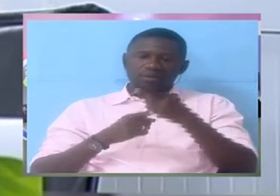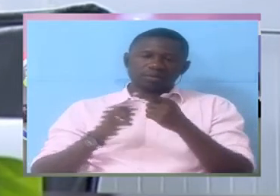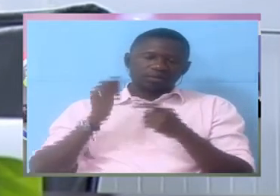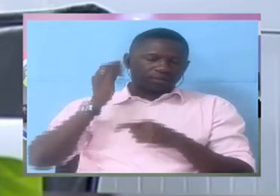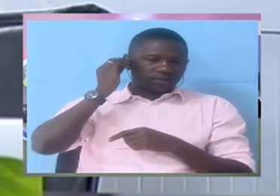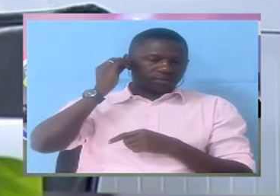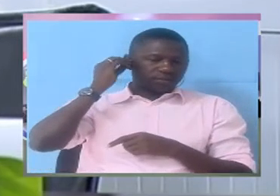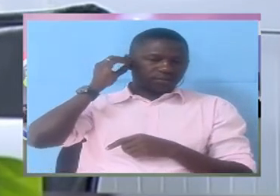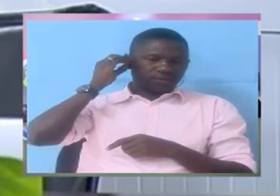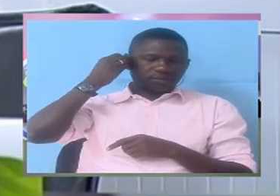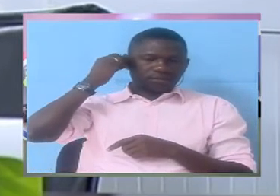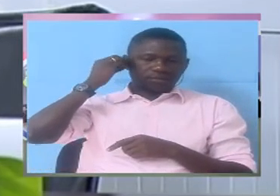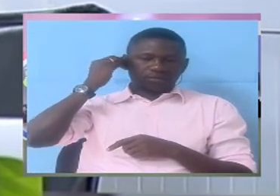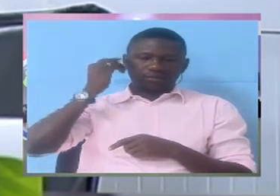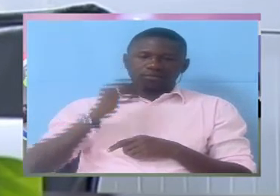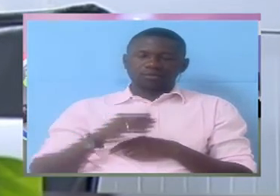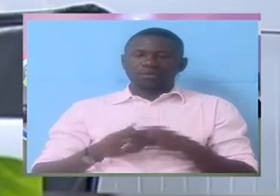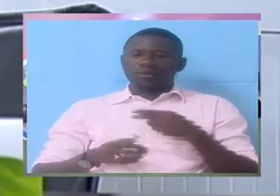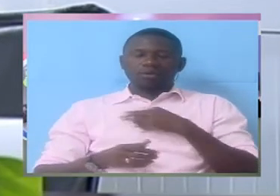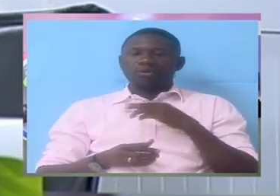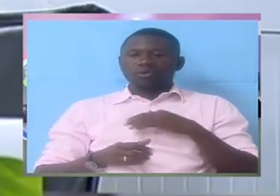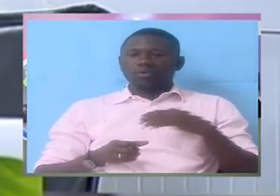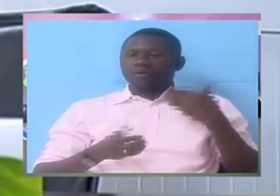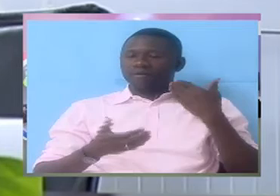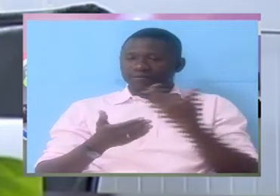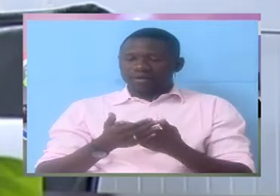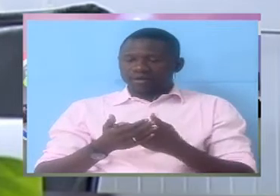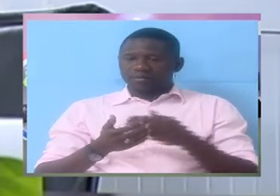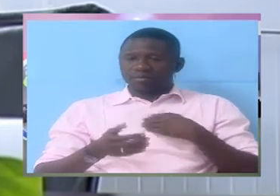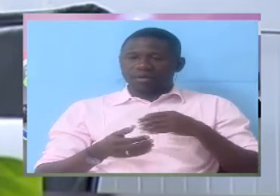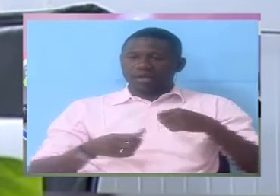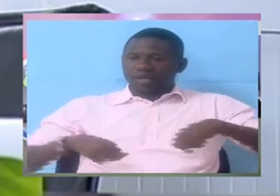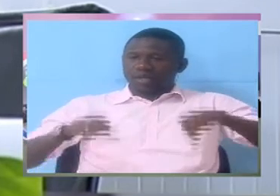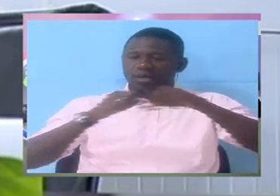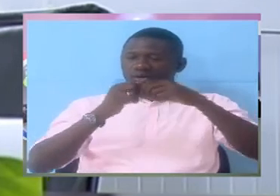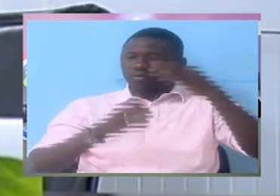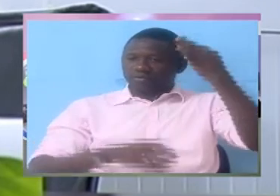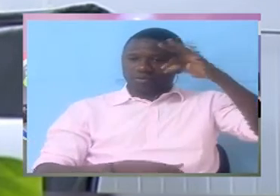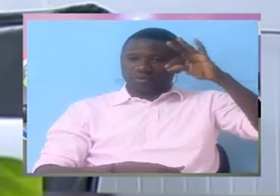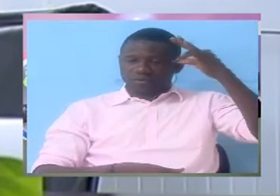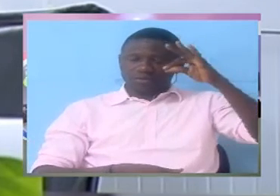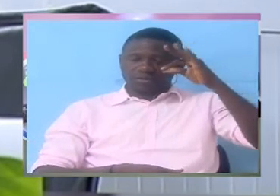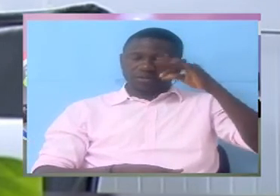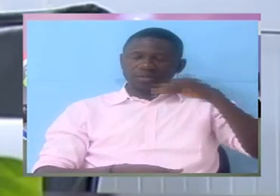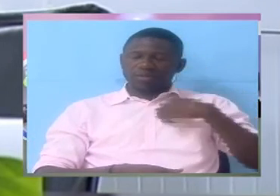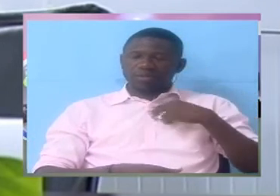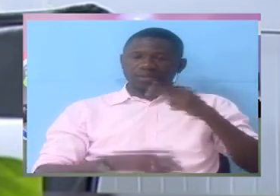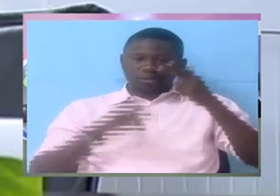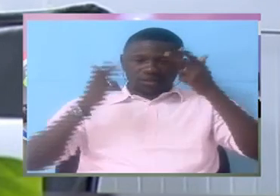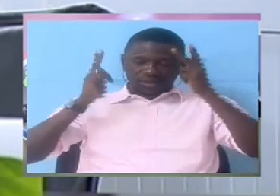my area of studies. The lead council.